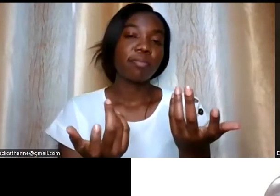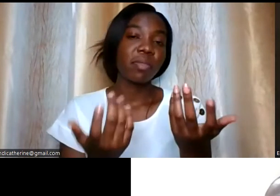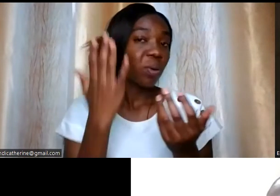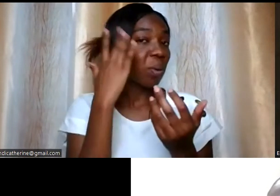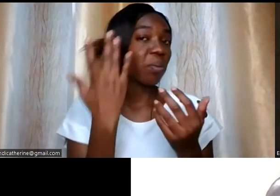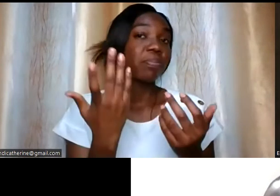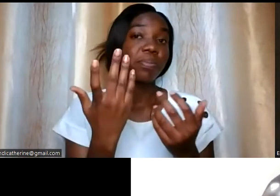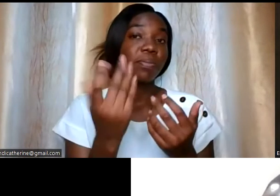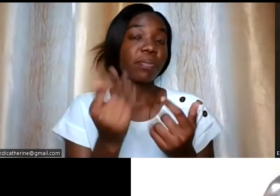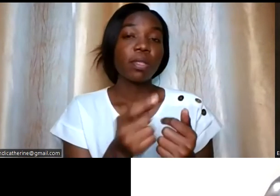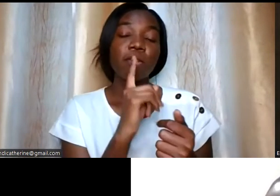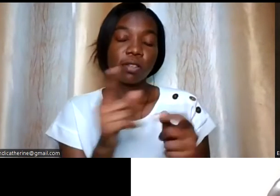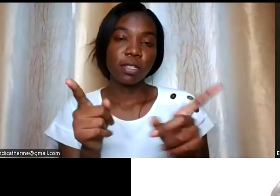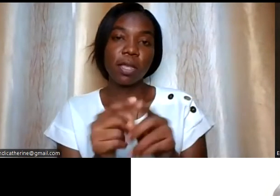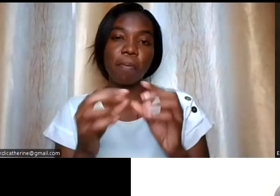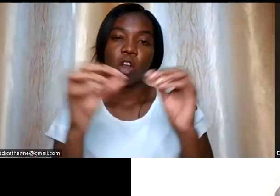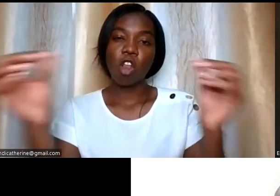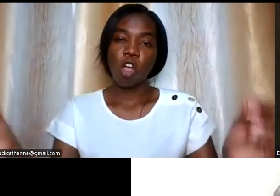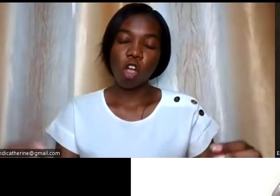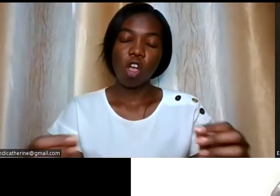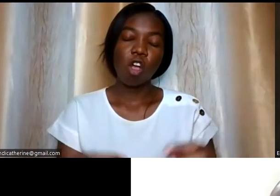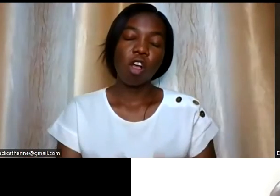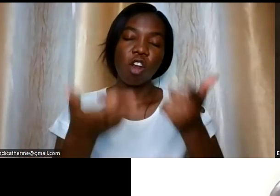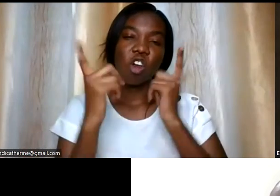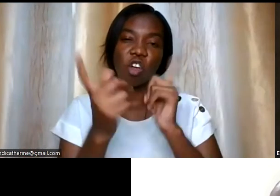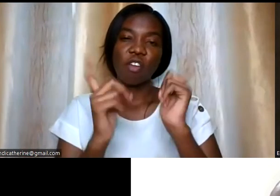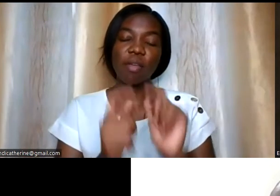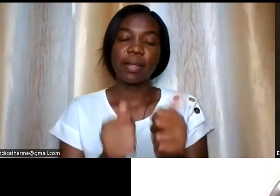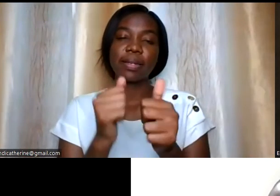just like long distance drivers, they tend to get,